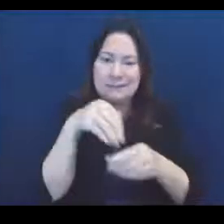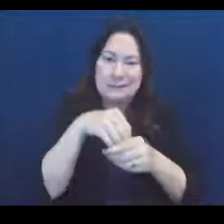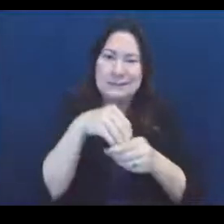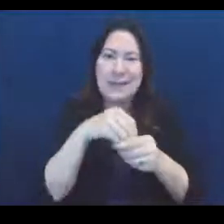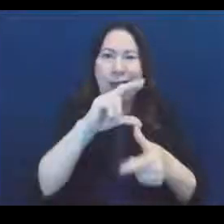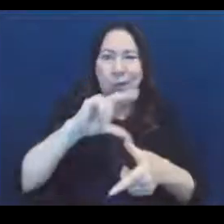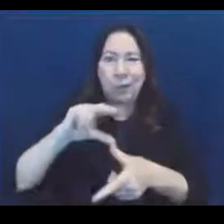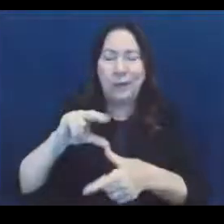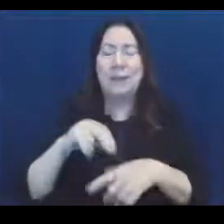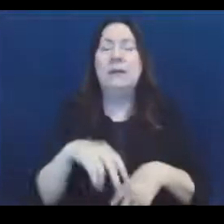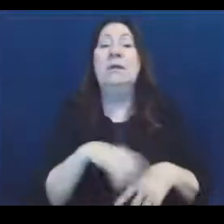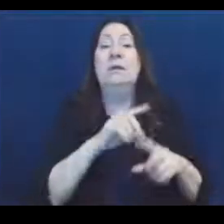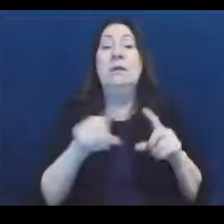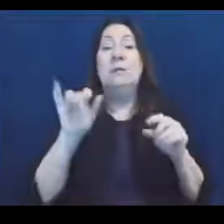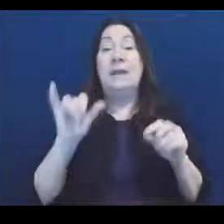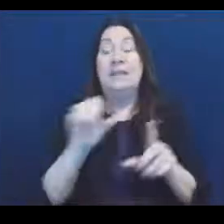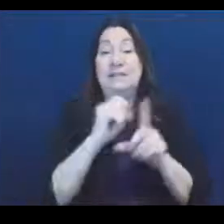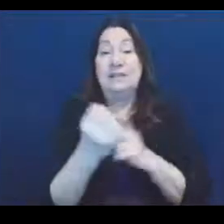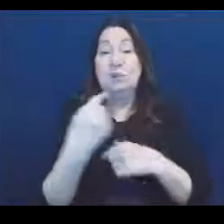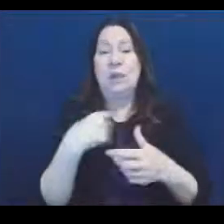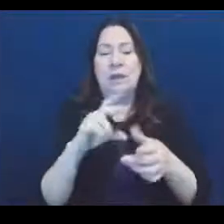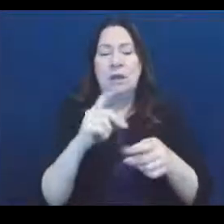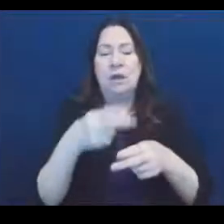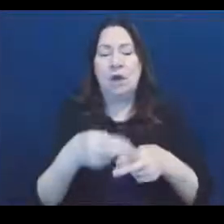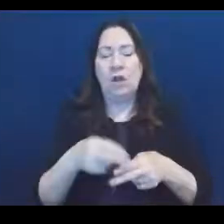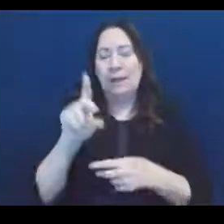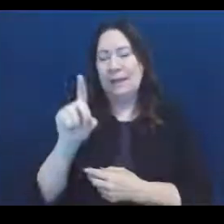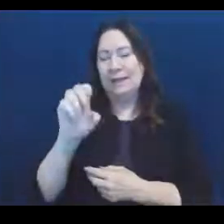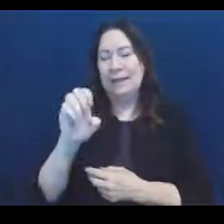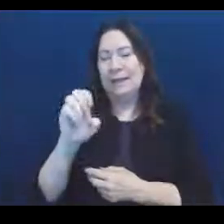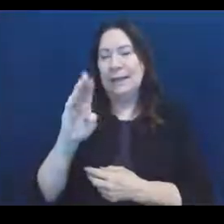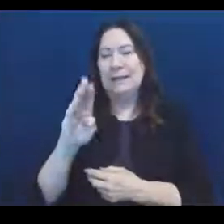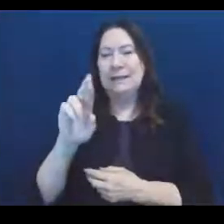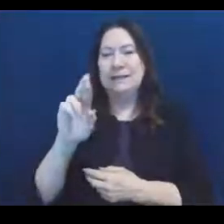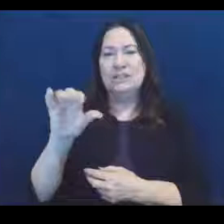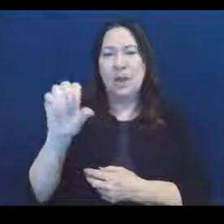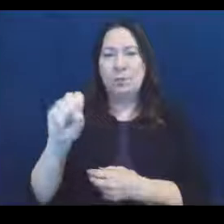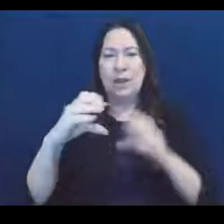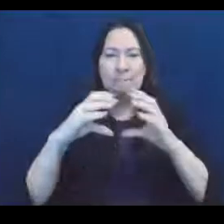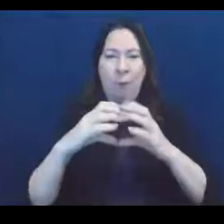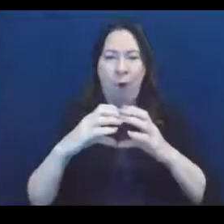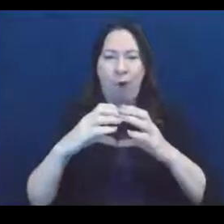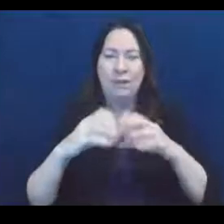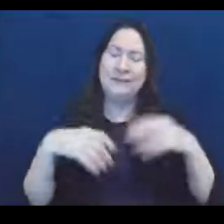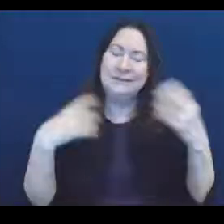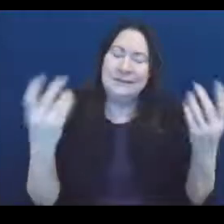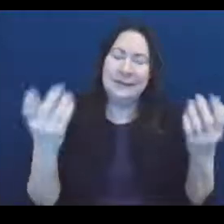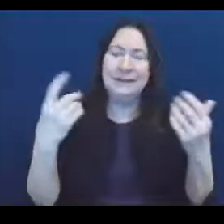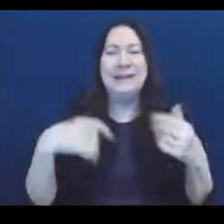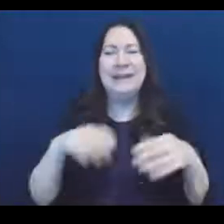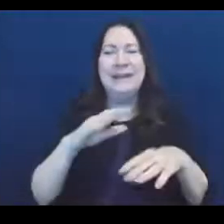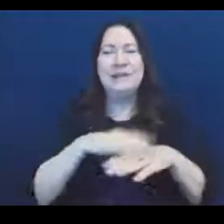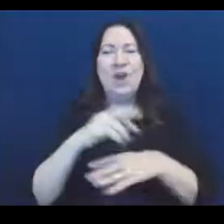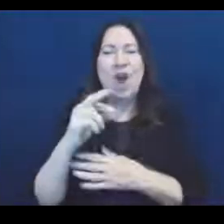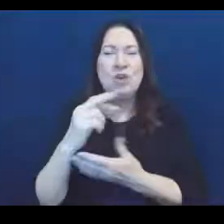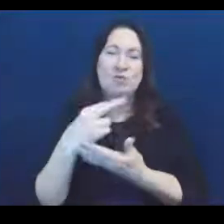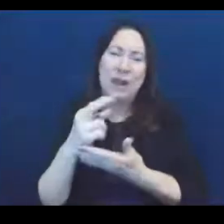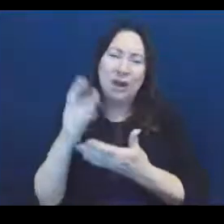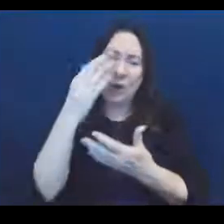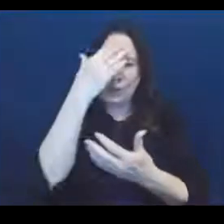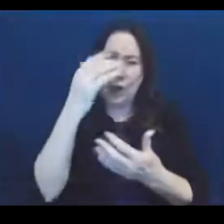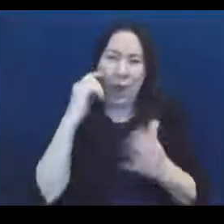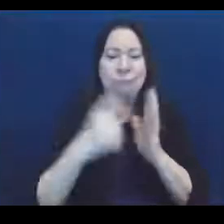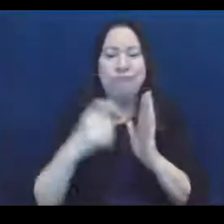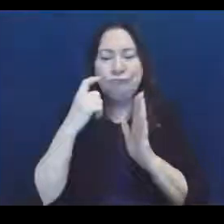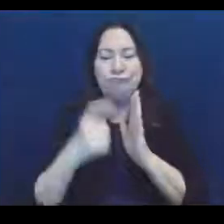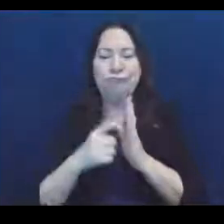those cases, we actually call that a debris ball. It's a signature on radar that we are familiar with and know how to detect. That's